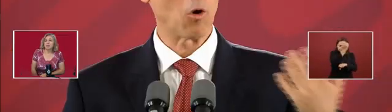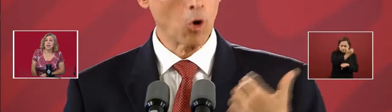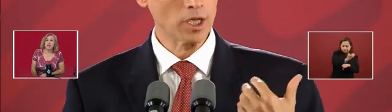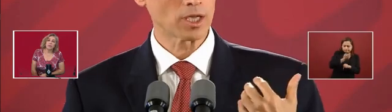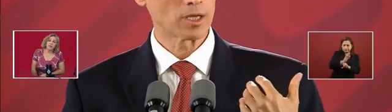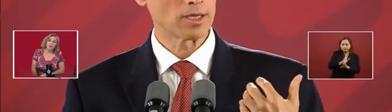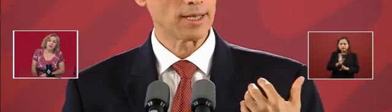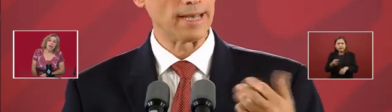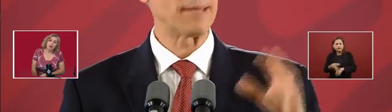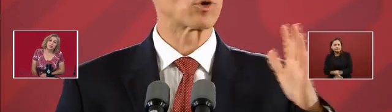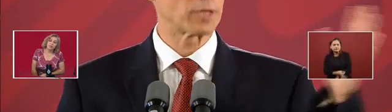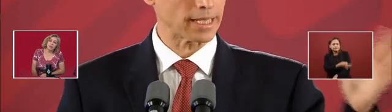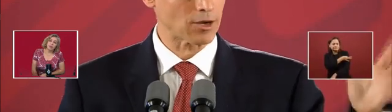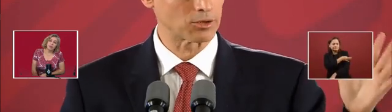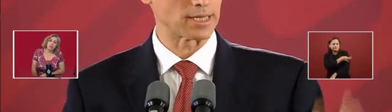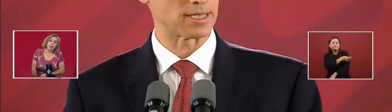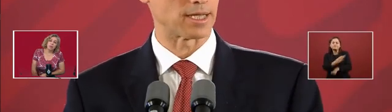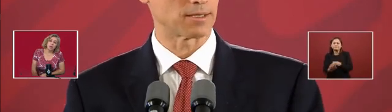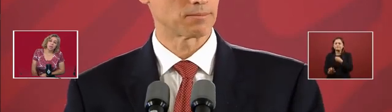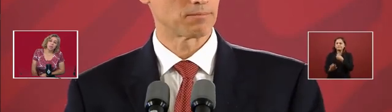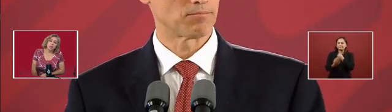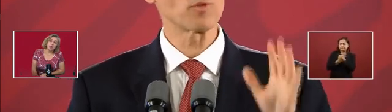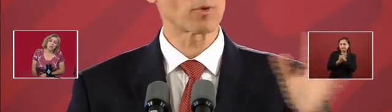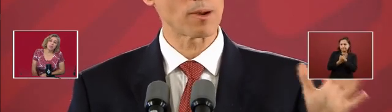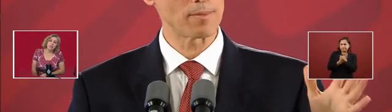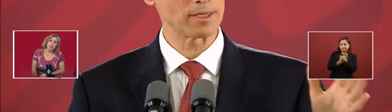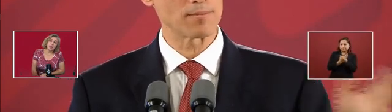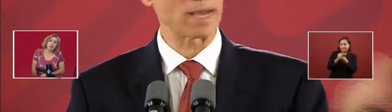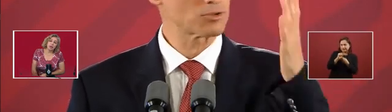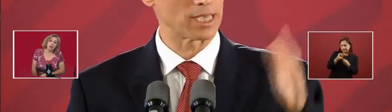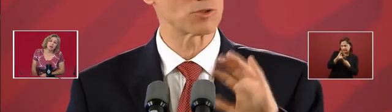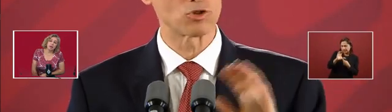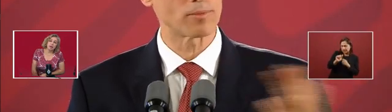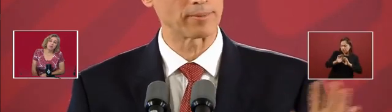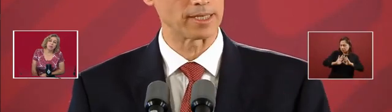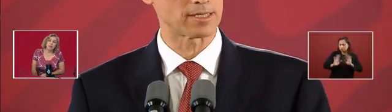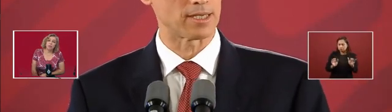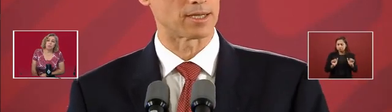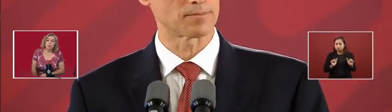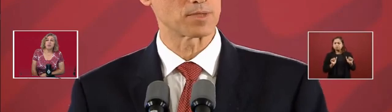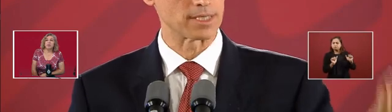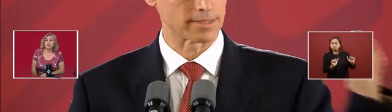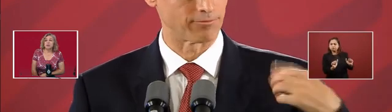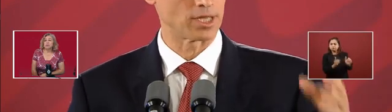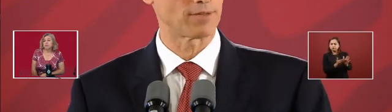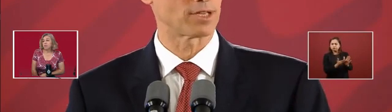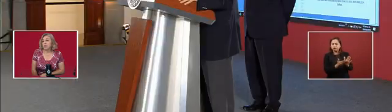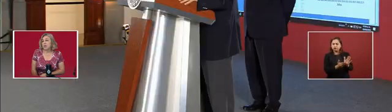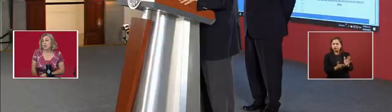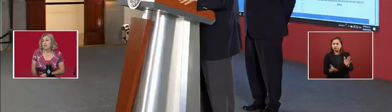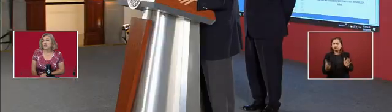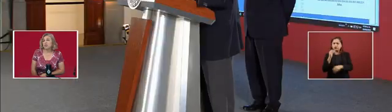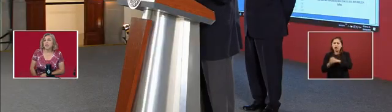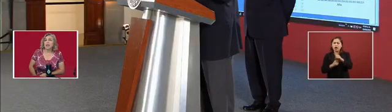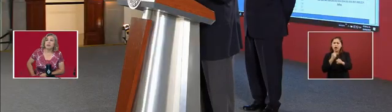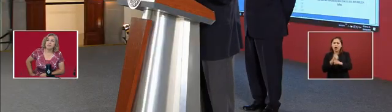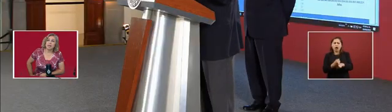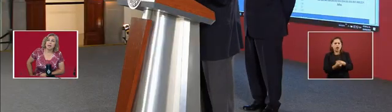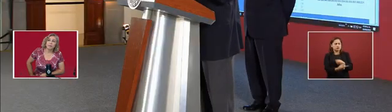the response. That means that the antibodies that the body makes against